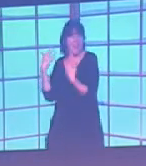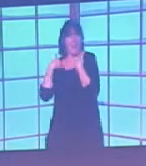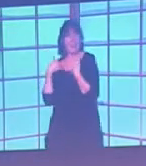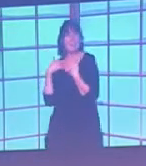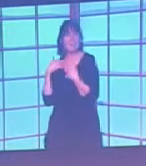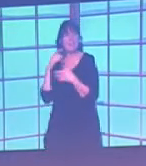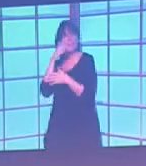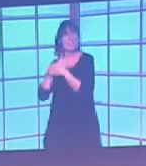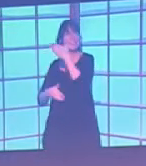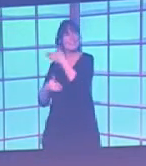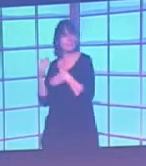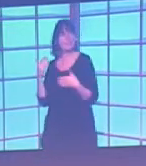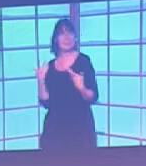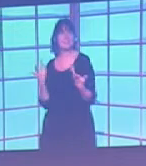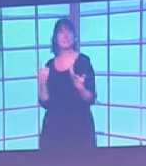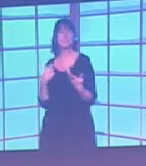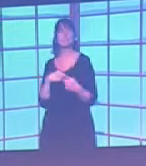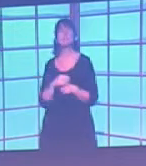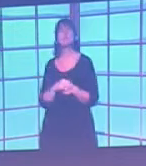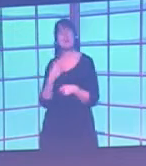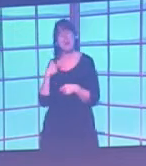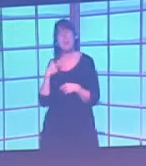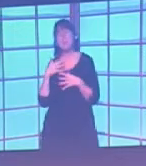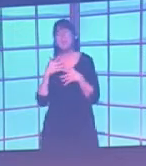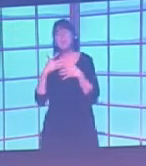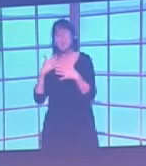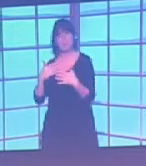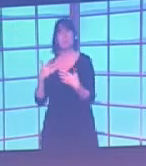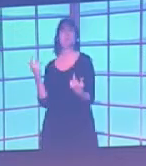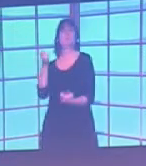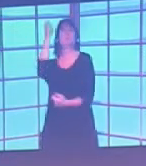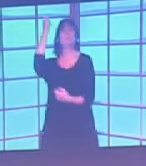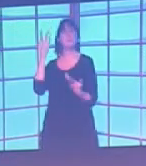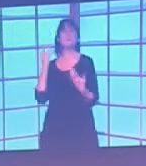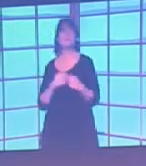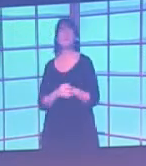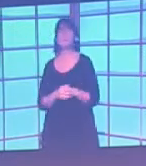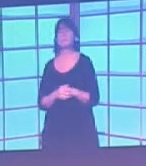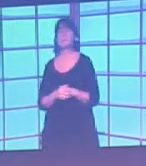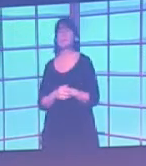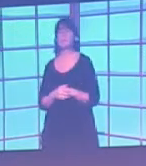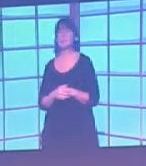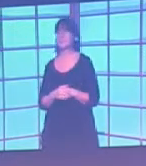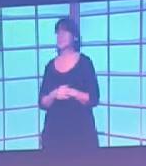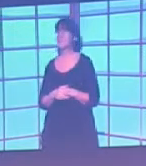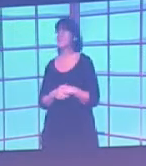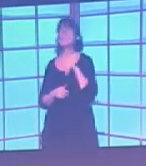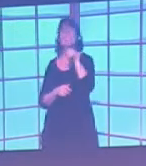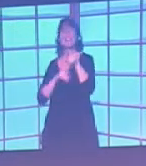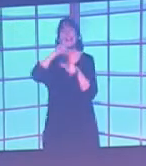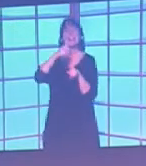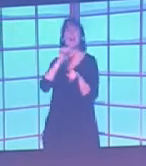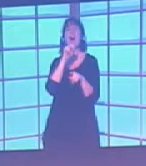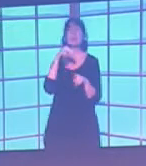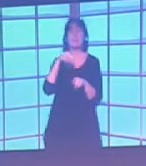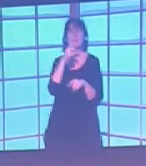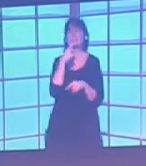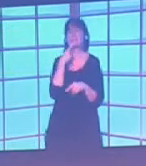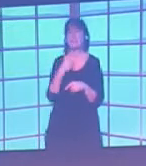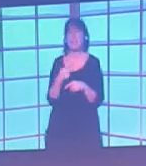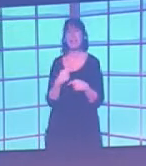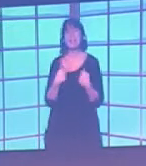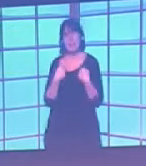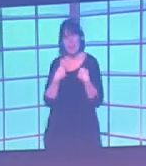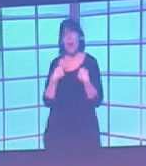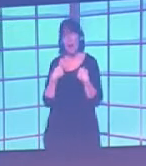succeeded with that. Well, Joyce, actually, as I told, it's a hard day's work, but I still believe